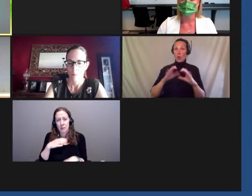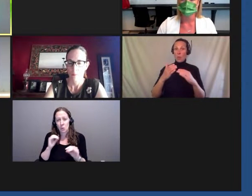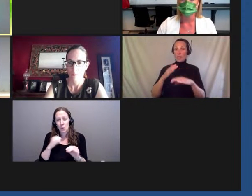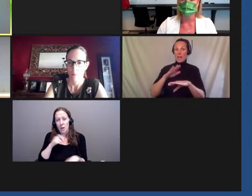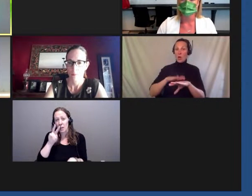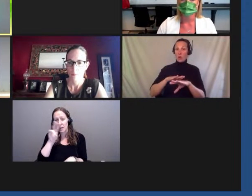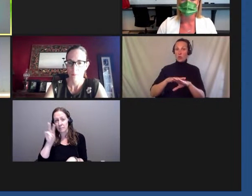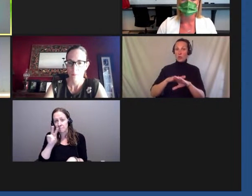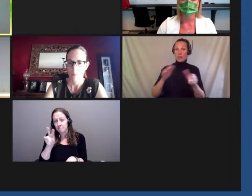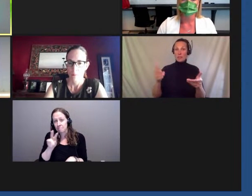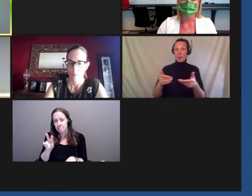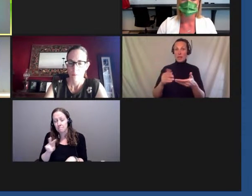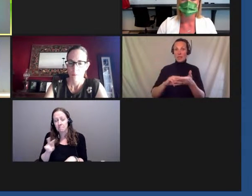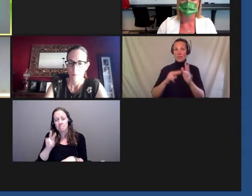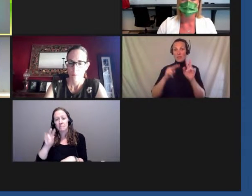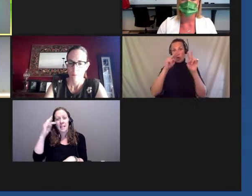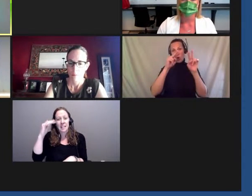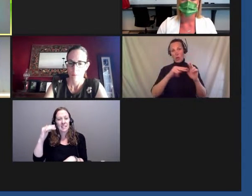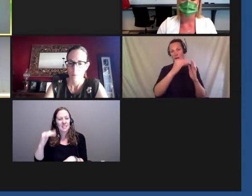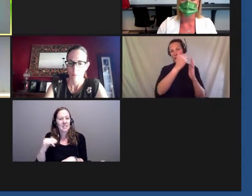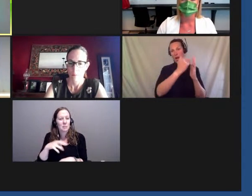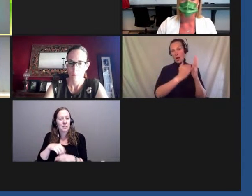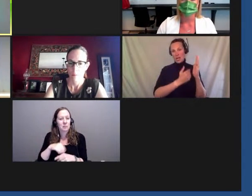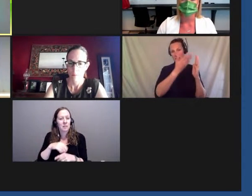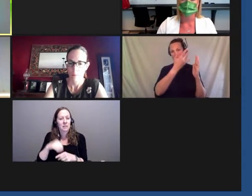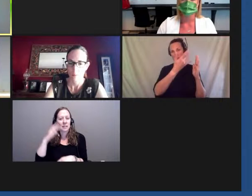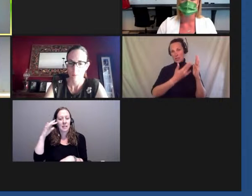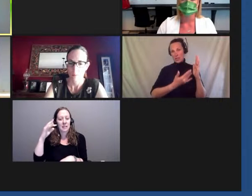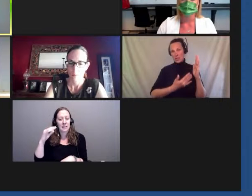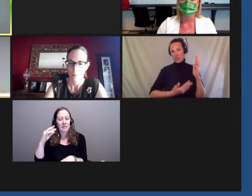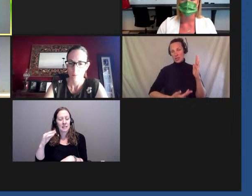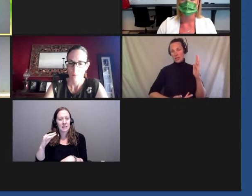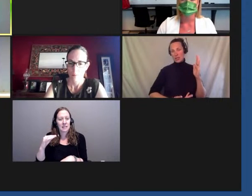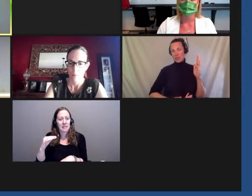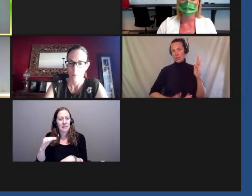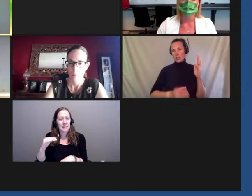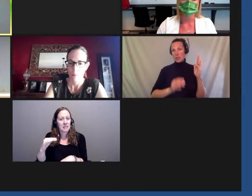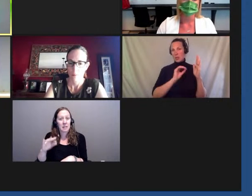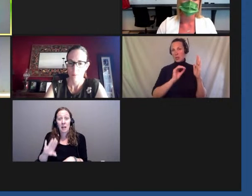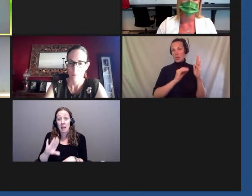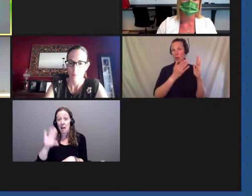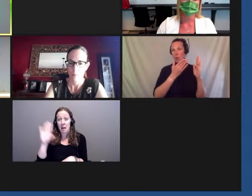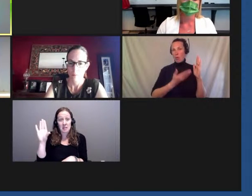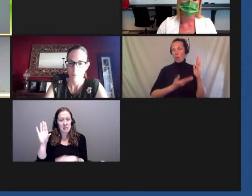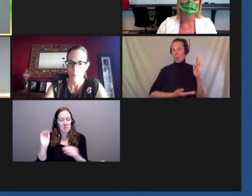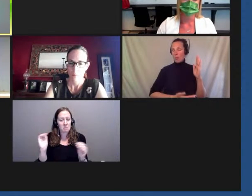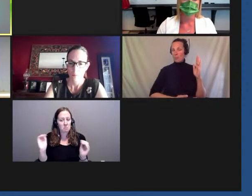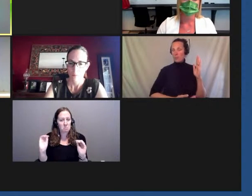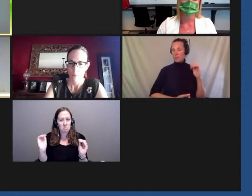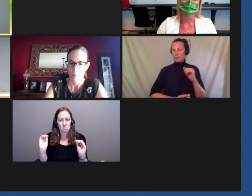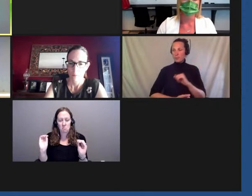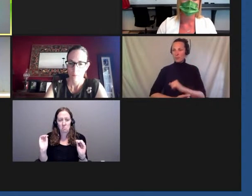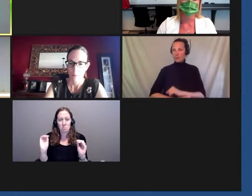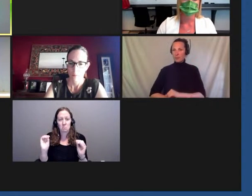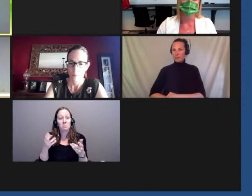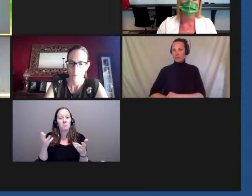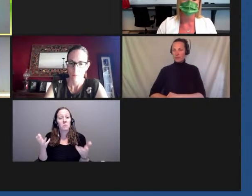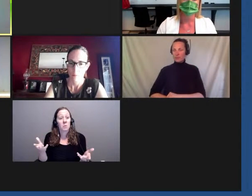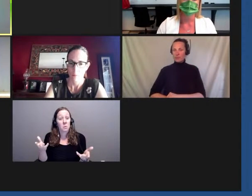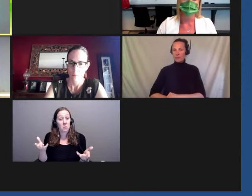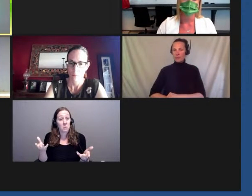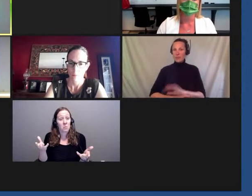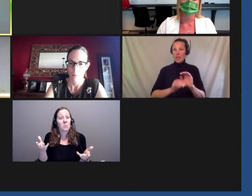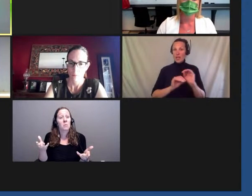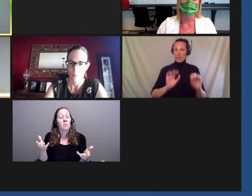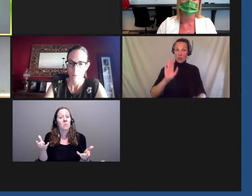see, and I'm not seeing anyone. There's certainly no more hands up at this moment. So